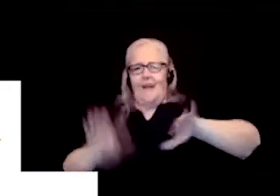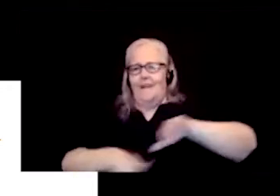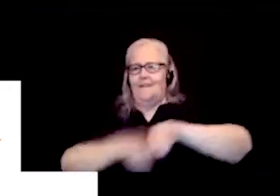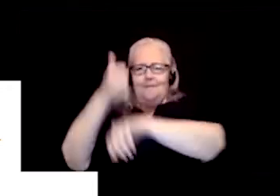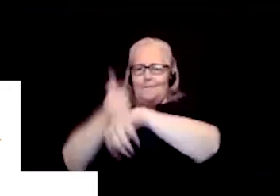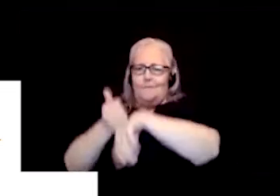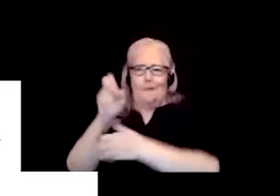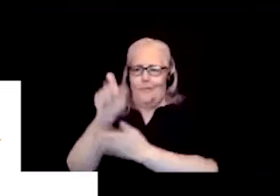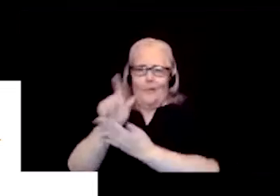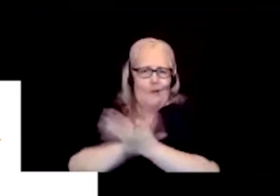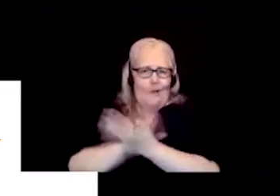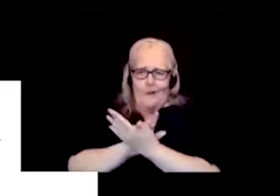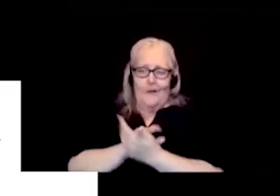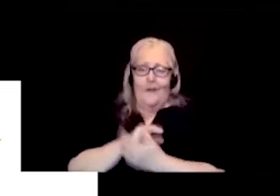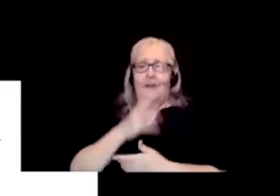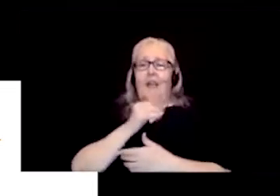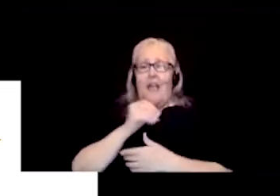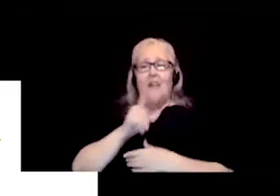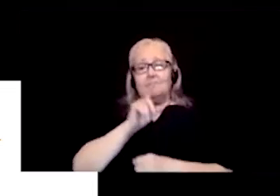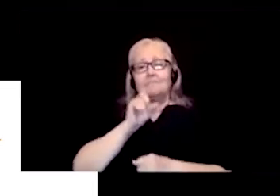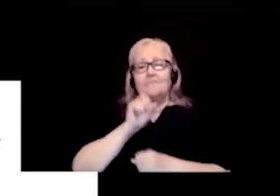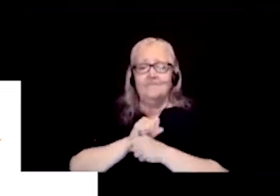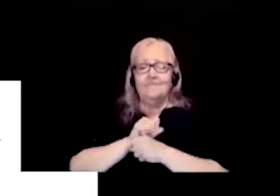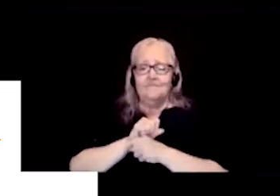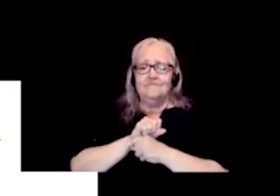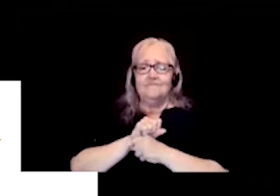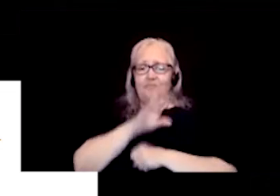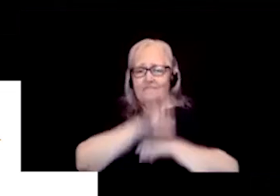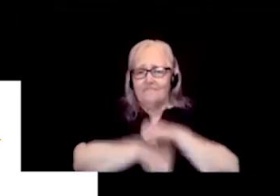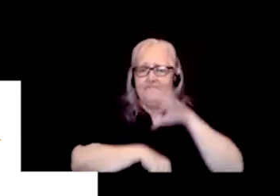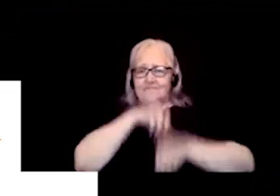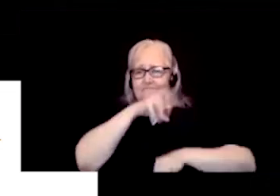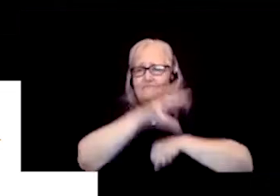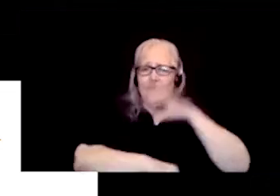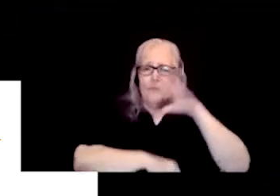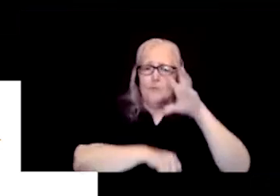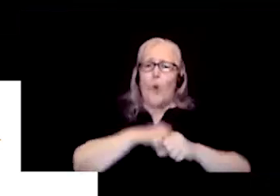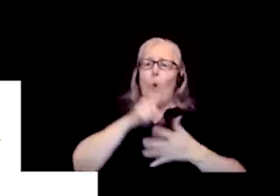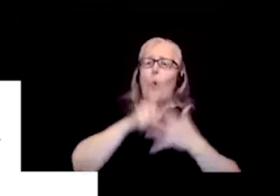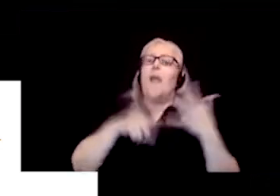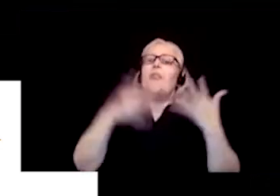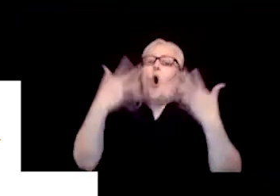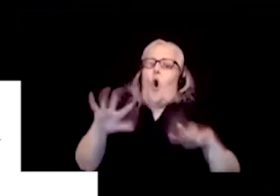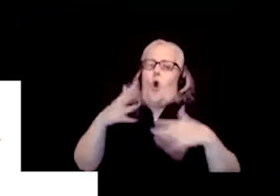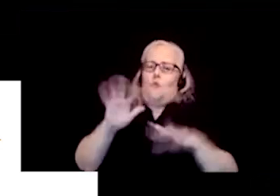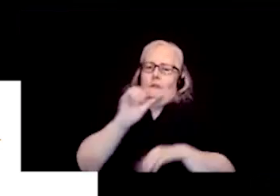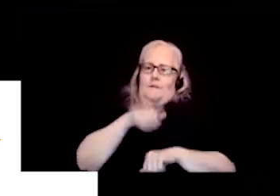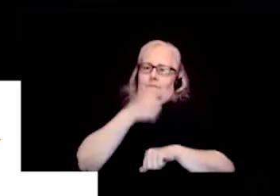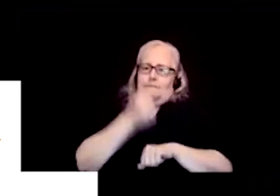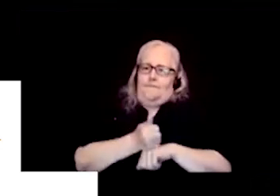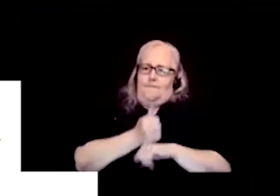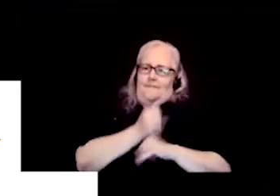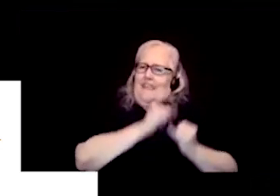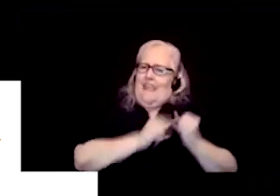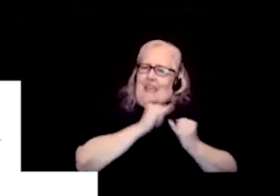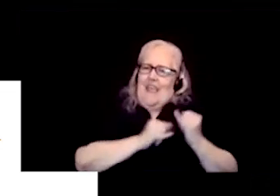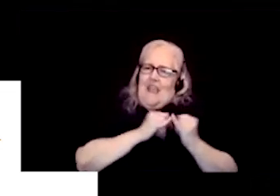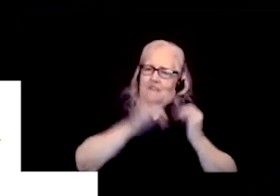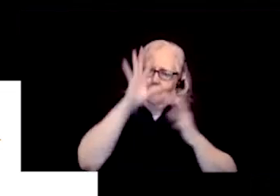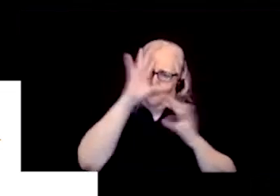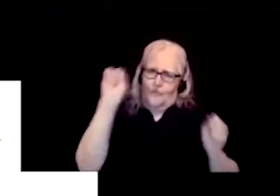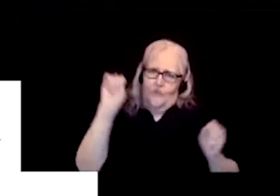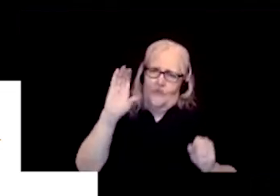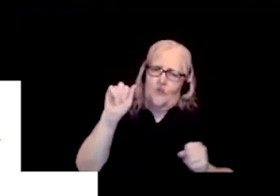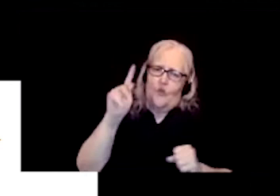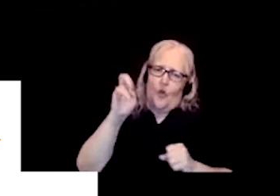and started dismantling what had already been implemented in the last few months of the Carter administration. Mental